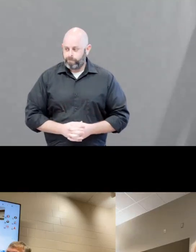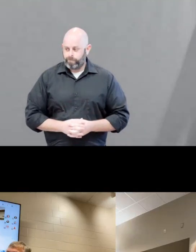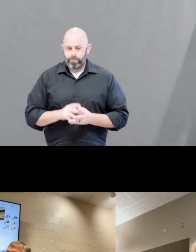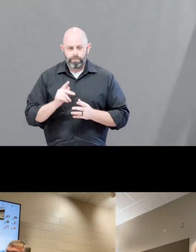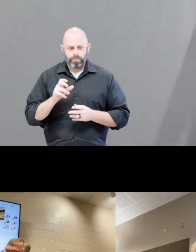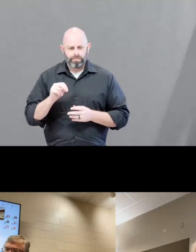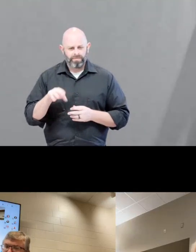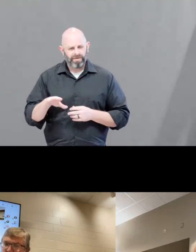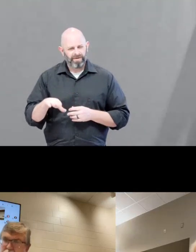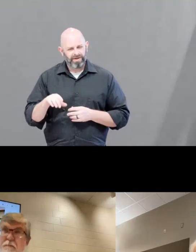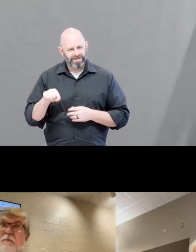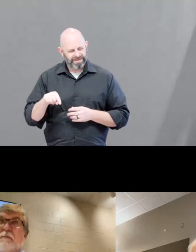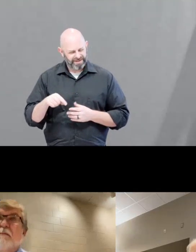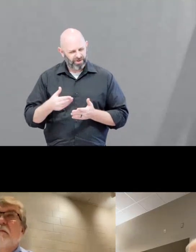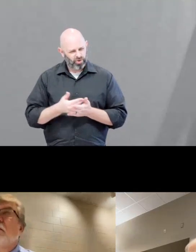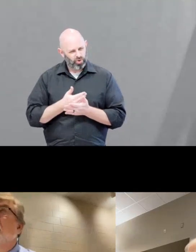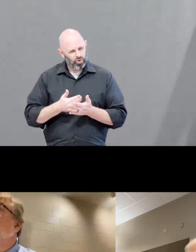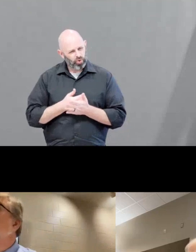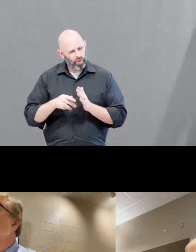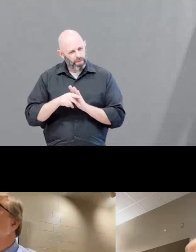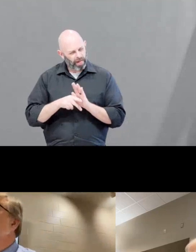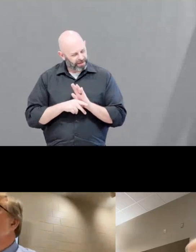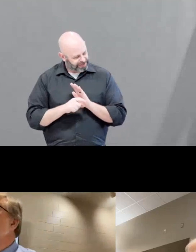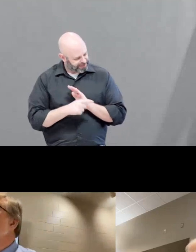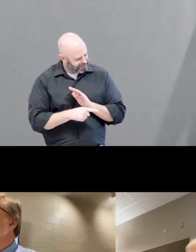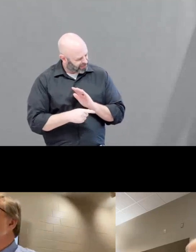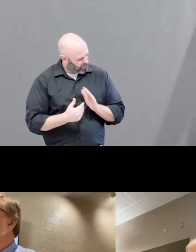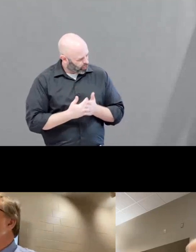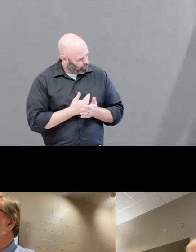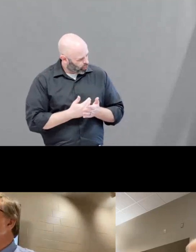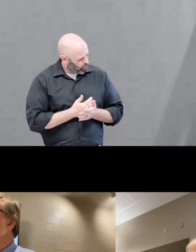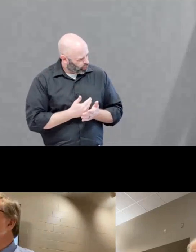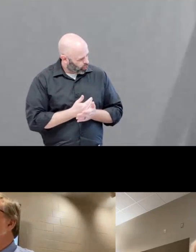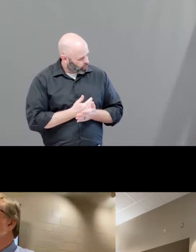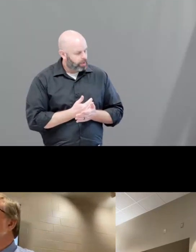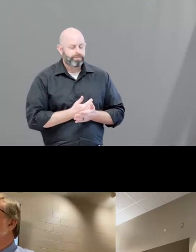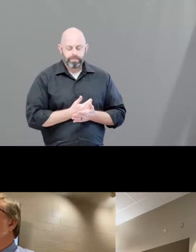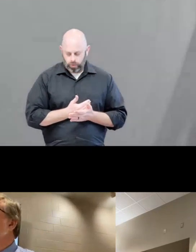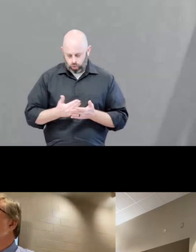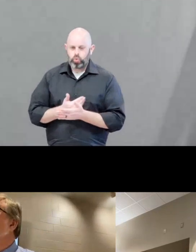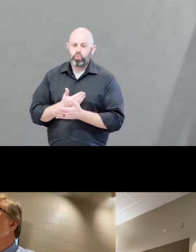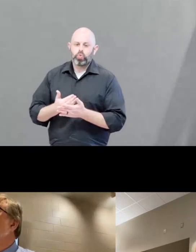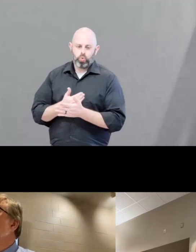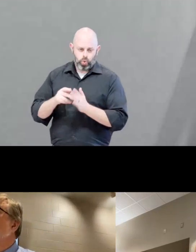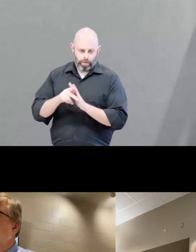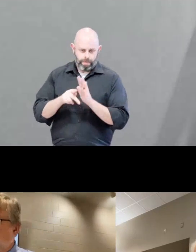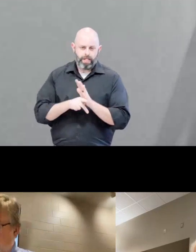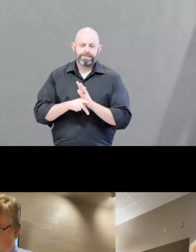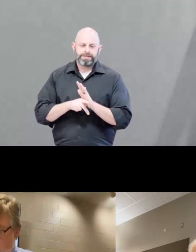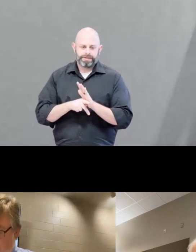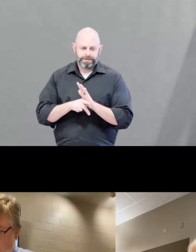Is this a new policy or was that already established? This is a new policy.